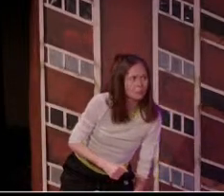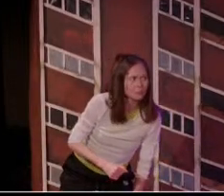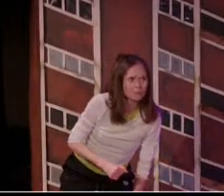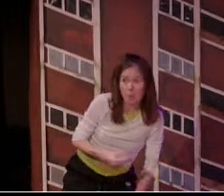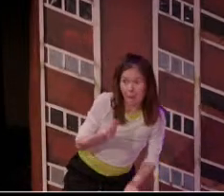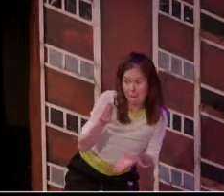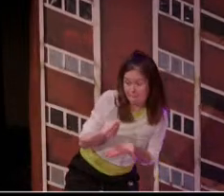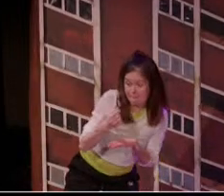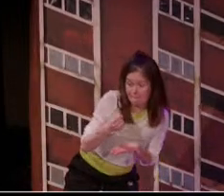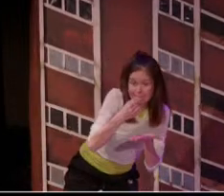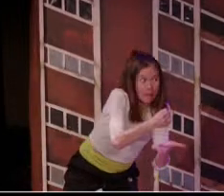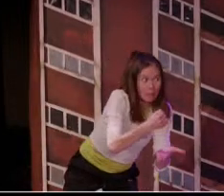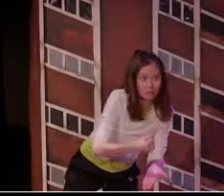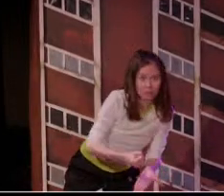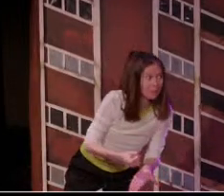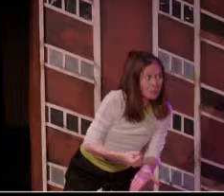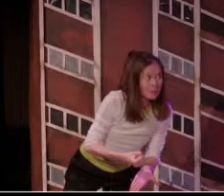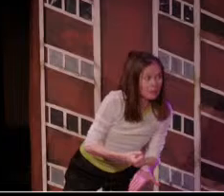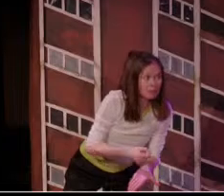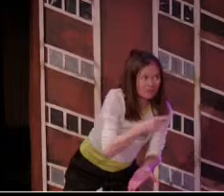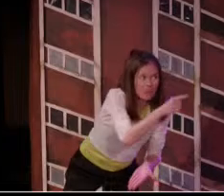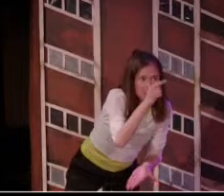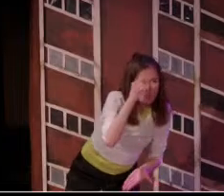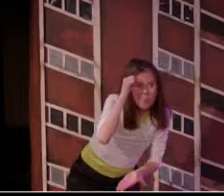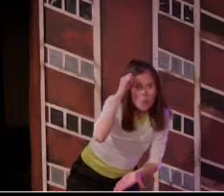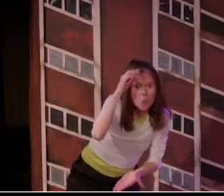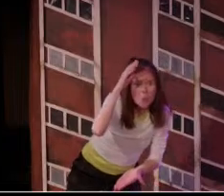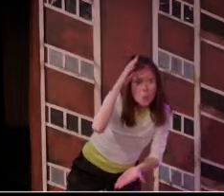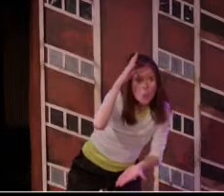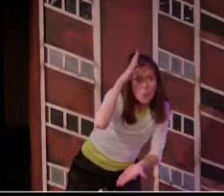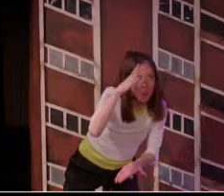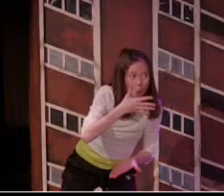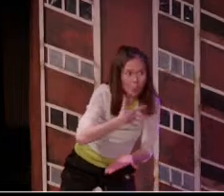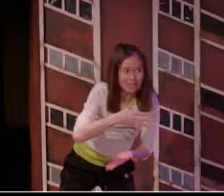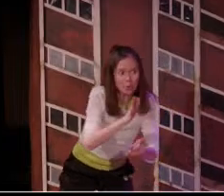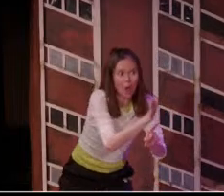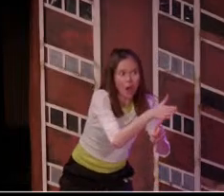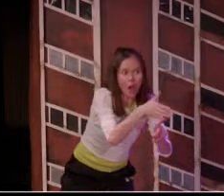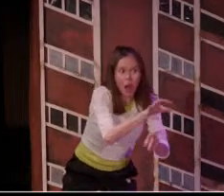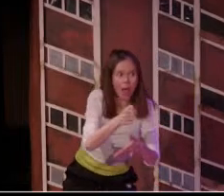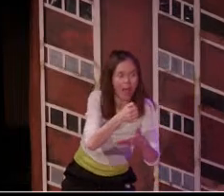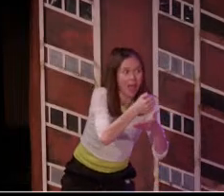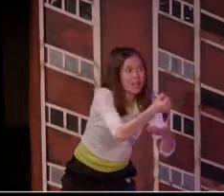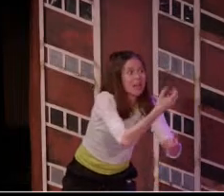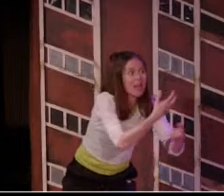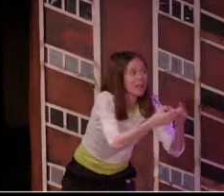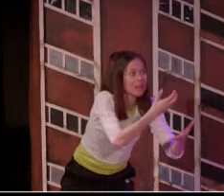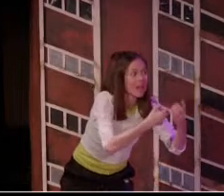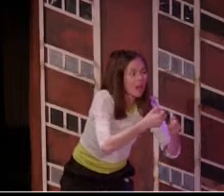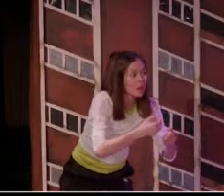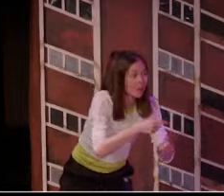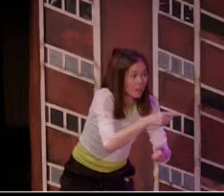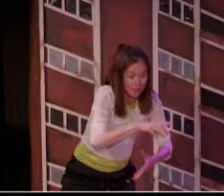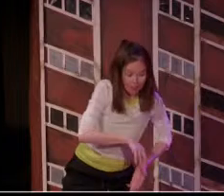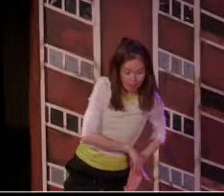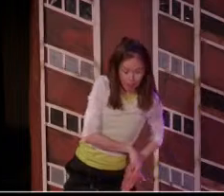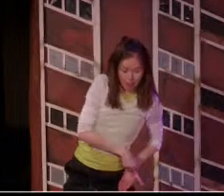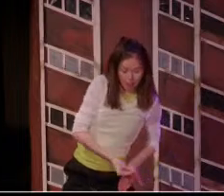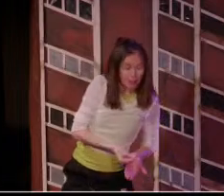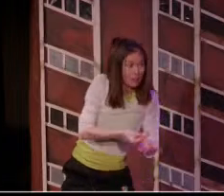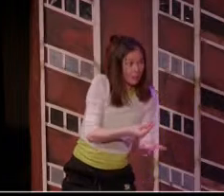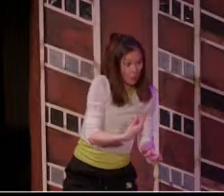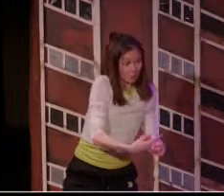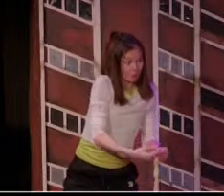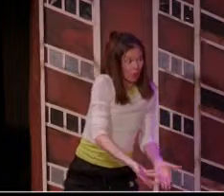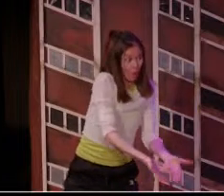Give him money. For though authority is like a stubborn bear, it's often led by the nose with money. Touch the inside of a person to the outside of his hand. And